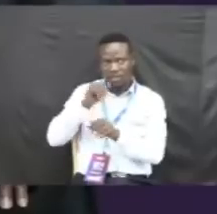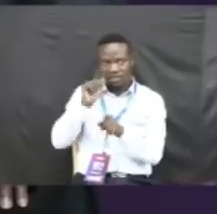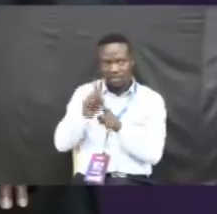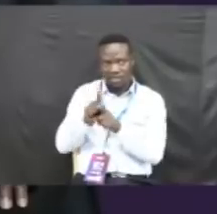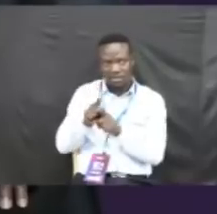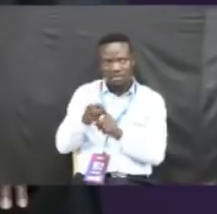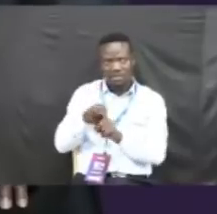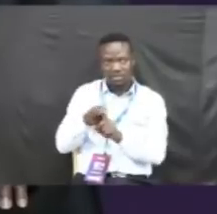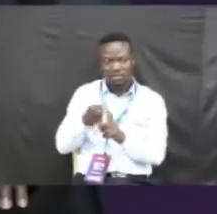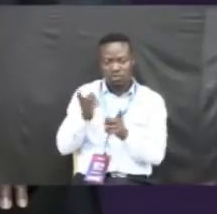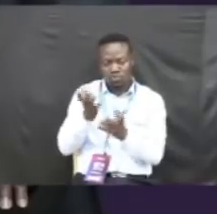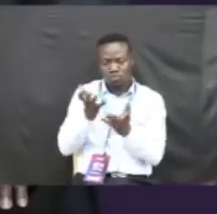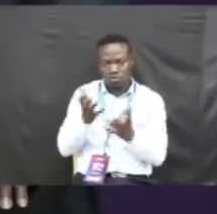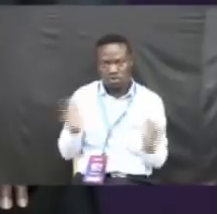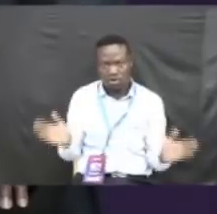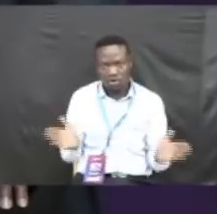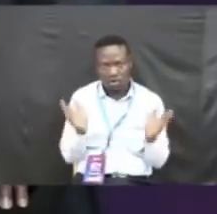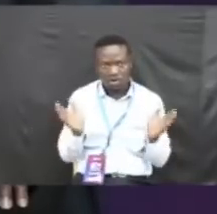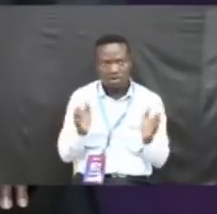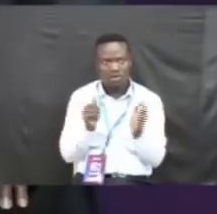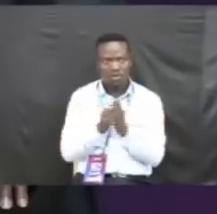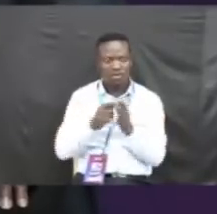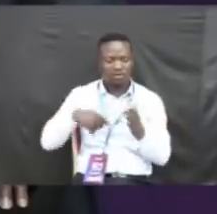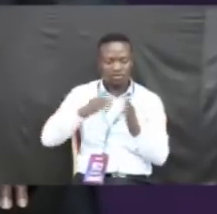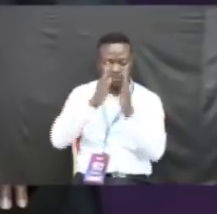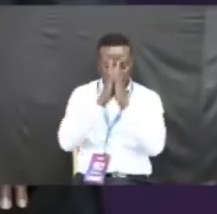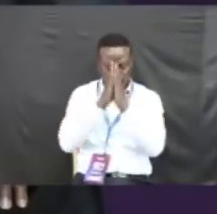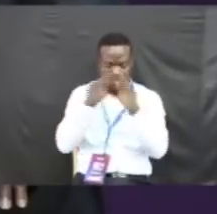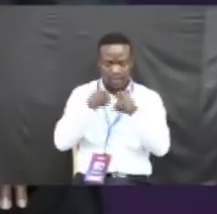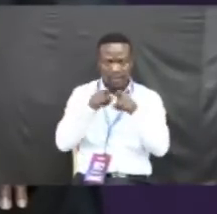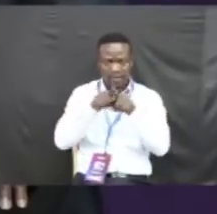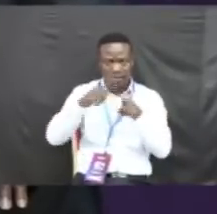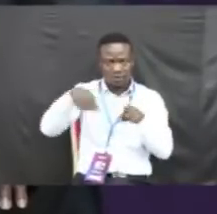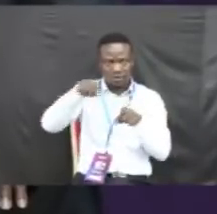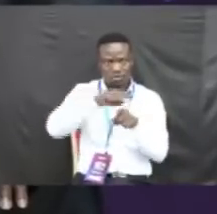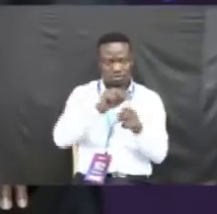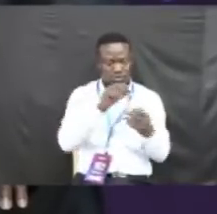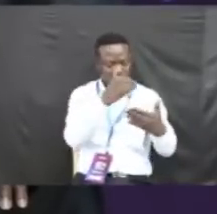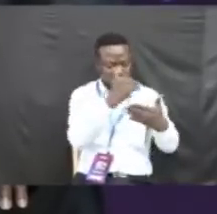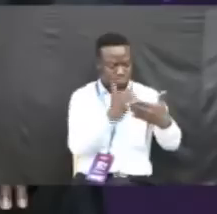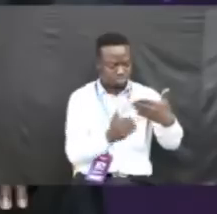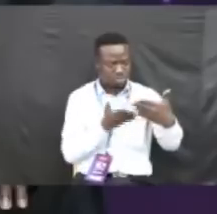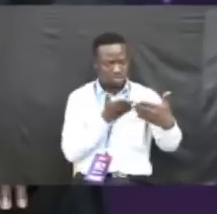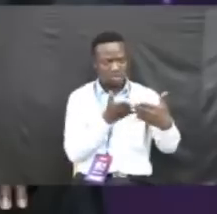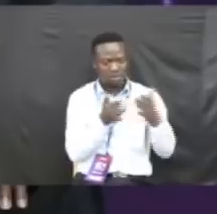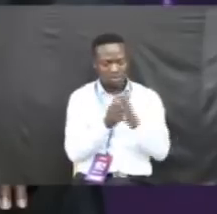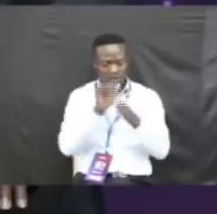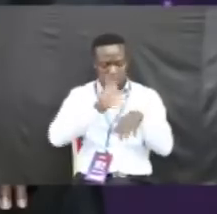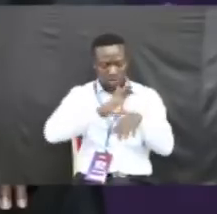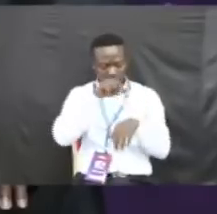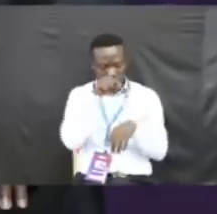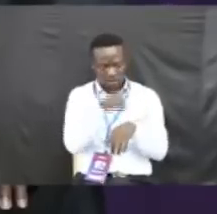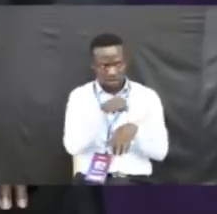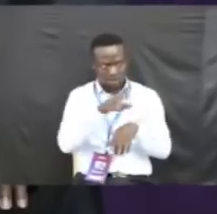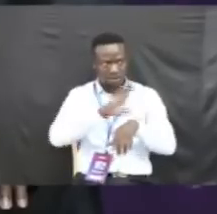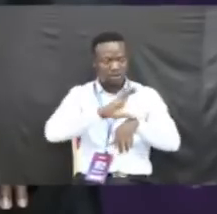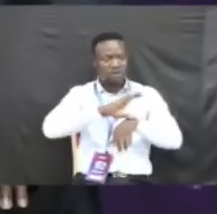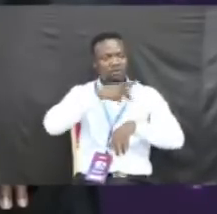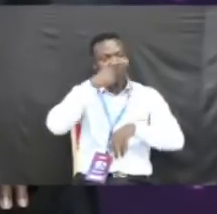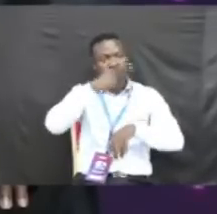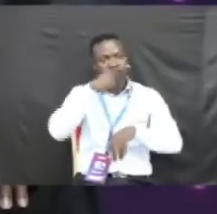movement want to encourage you, we do pray that as you have stated that this church, this church of